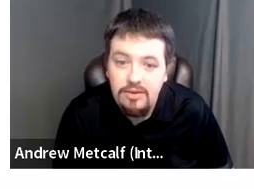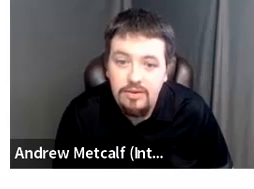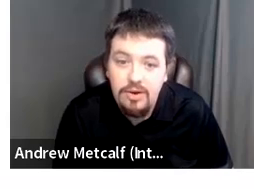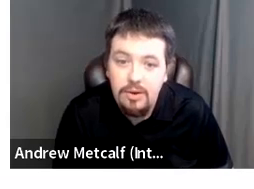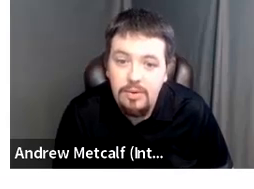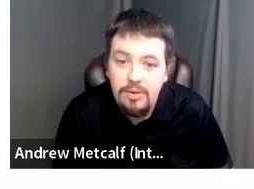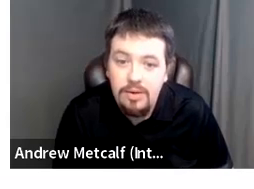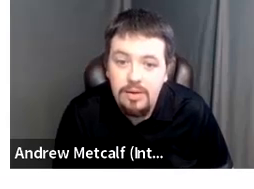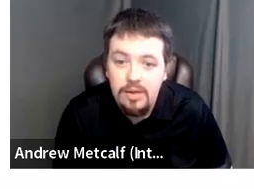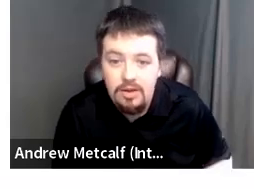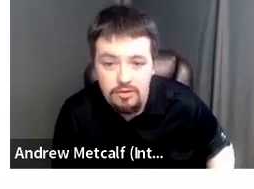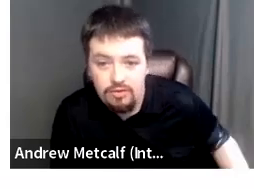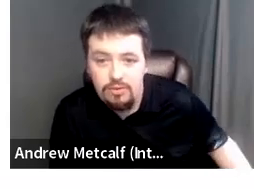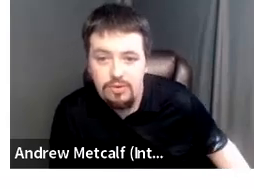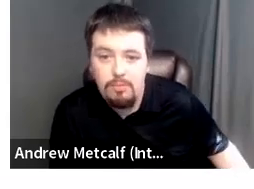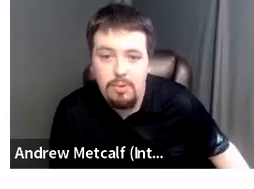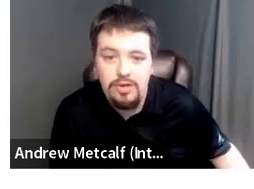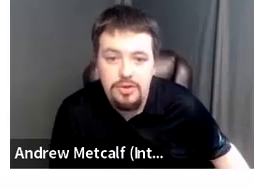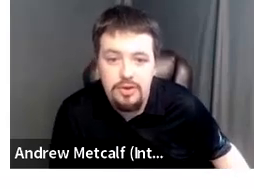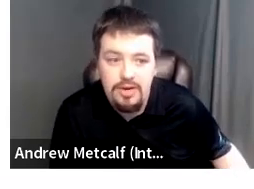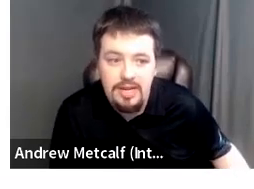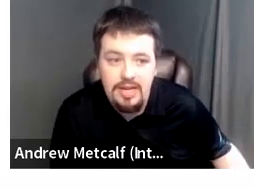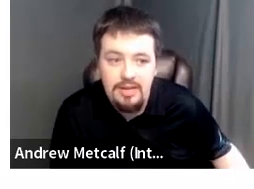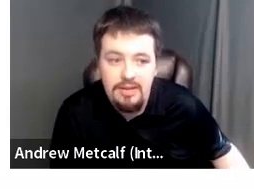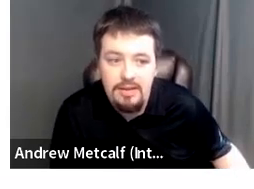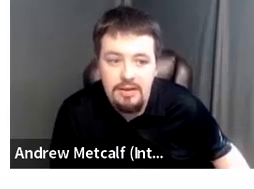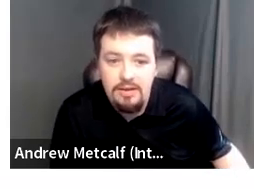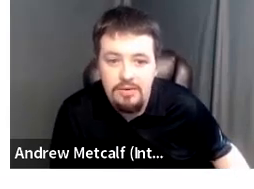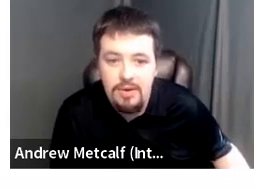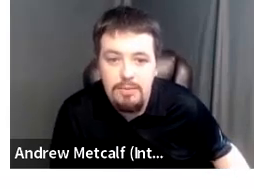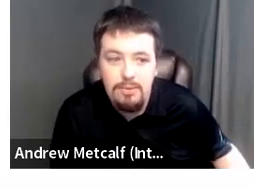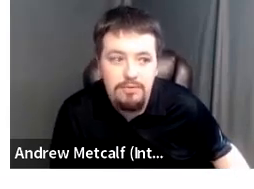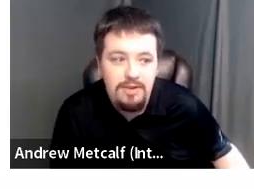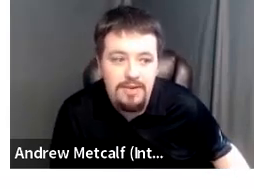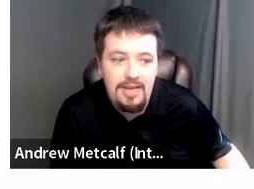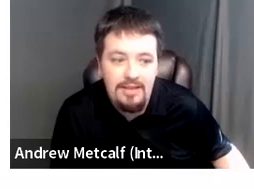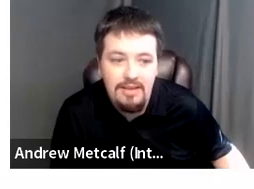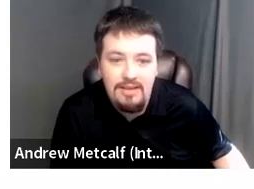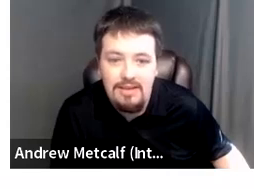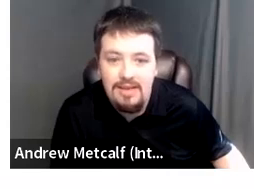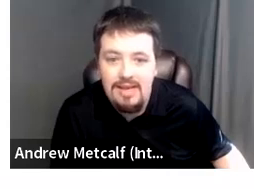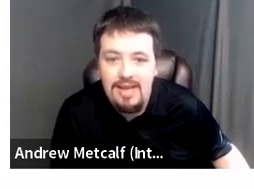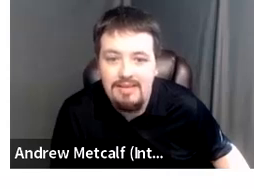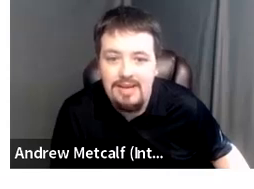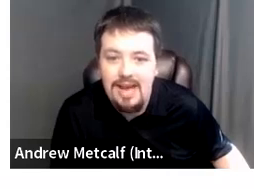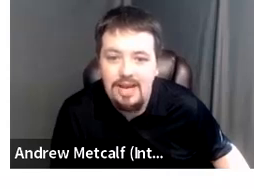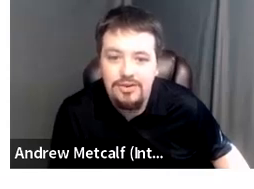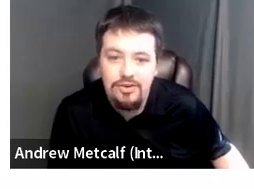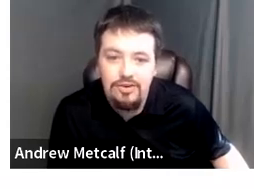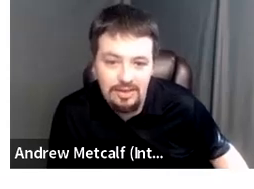Just to let you know, soon on March 13th through April 15th,